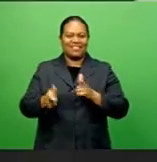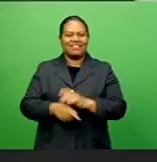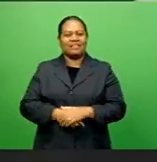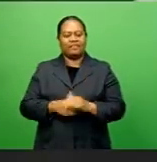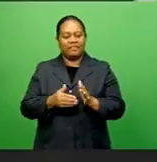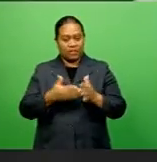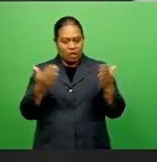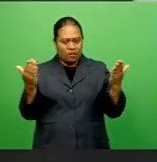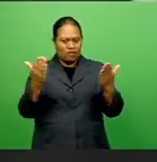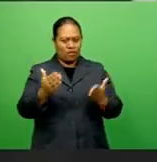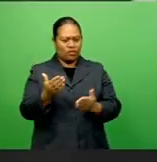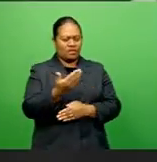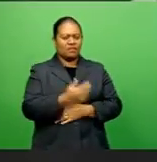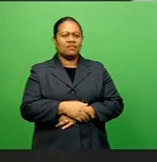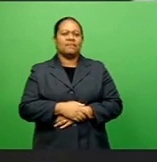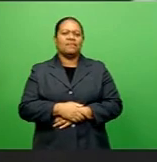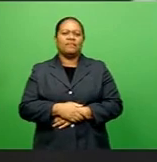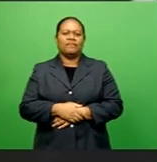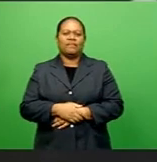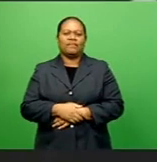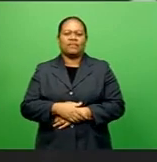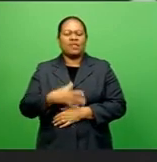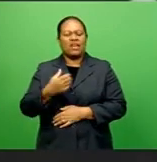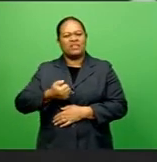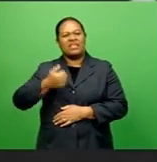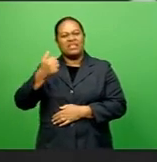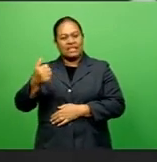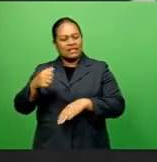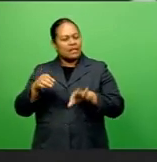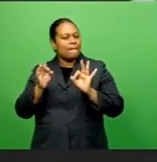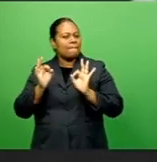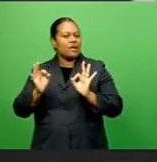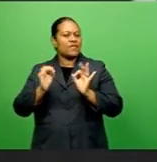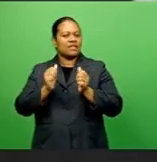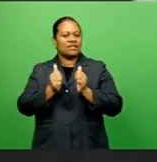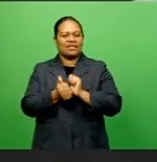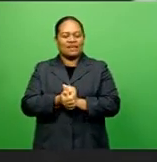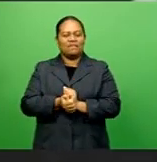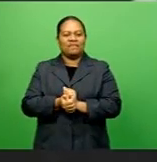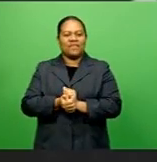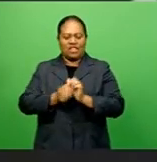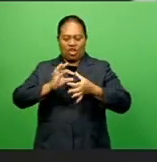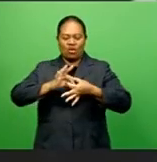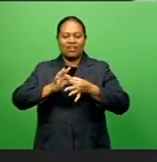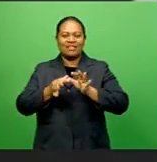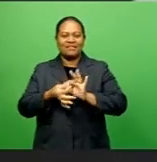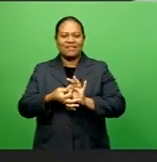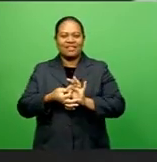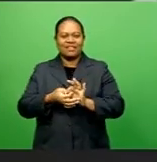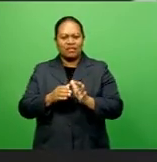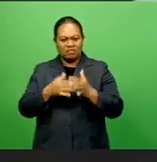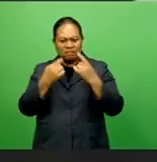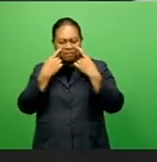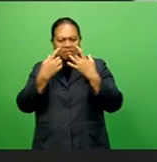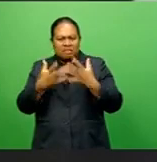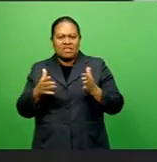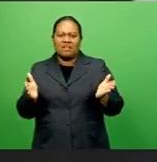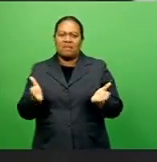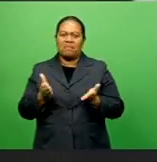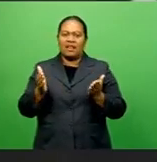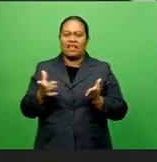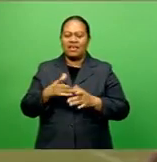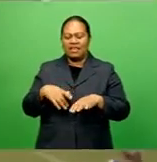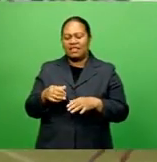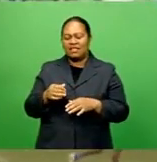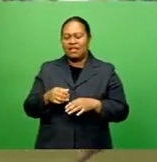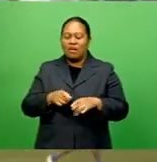is on getting 5, 6 perfect games in the Olympics, and for 6 perfect games I need 7 players on the field at all